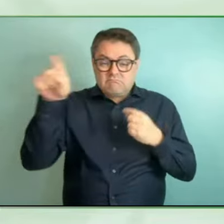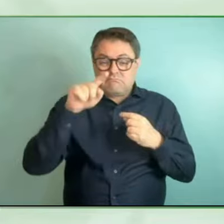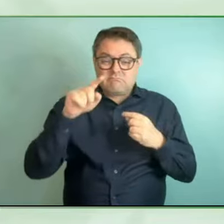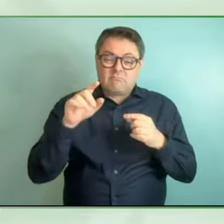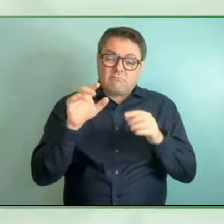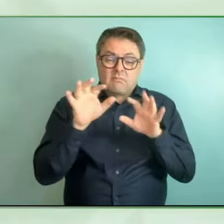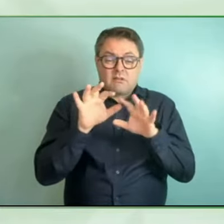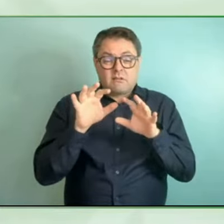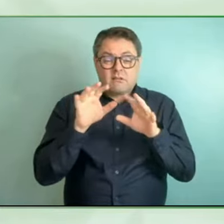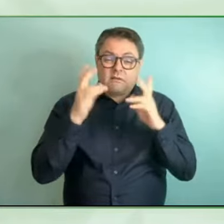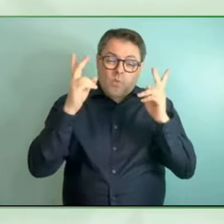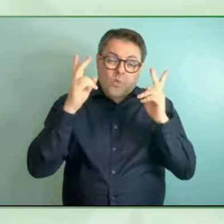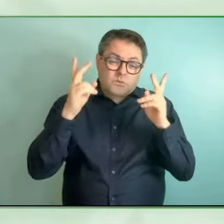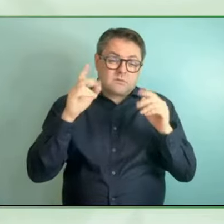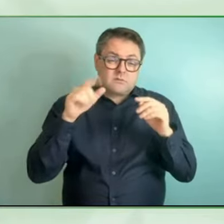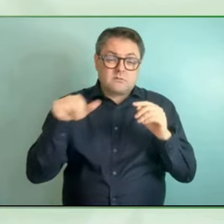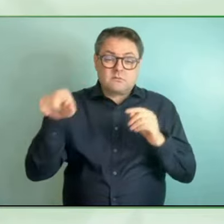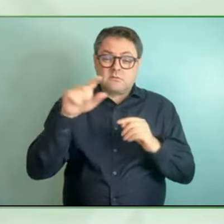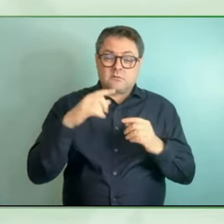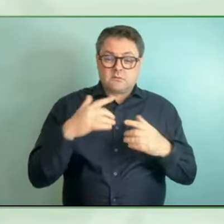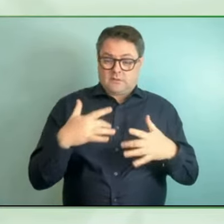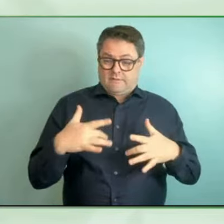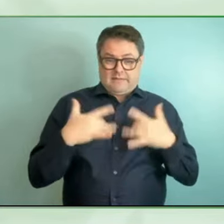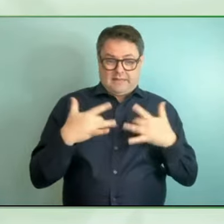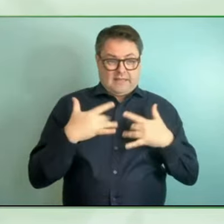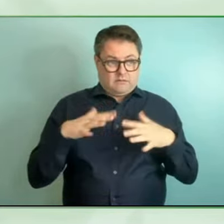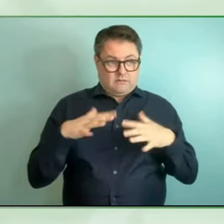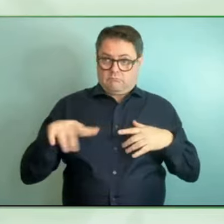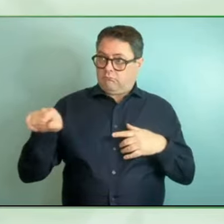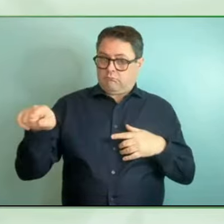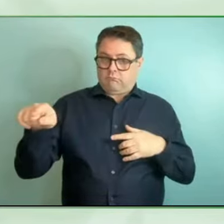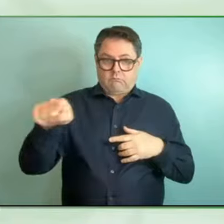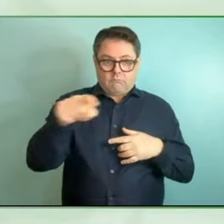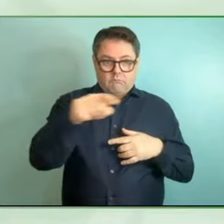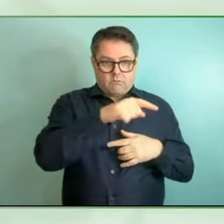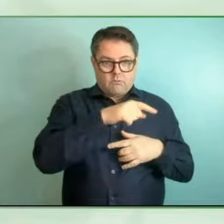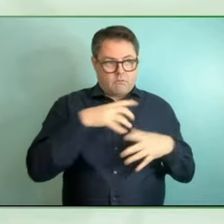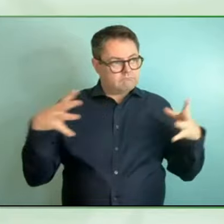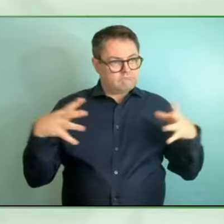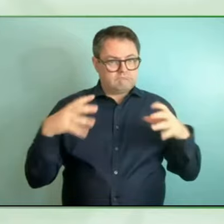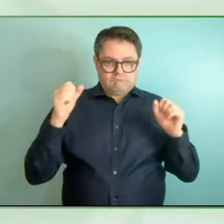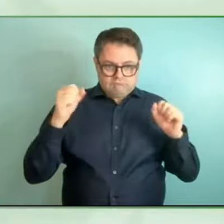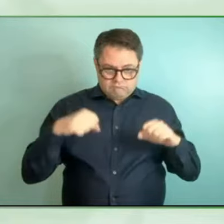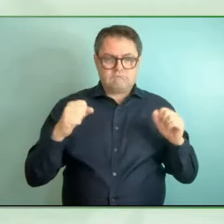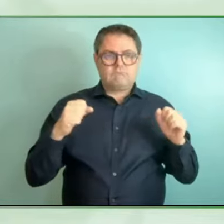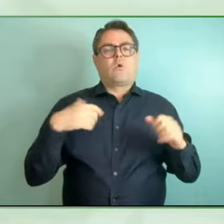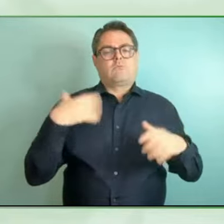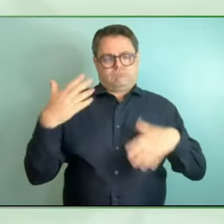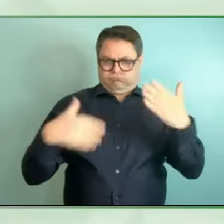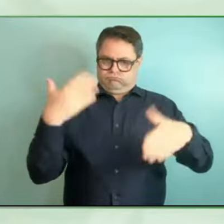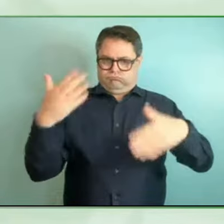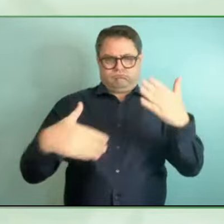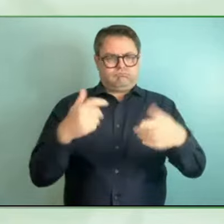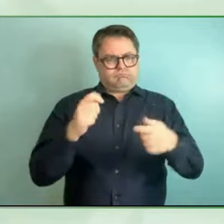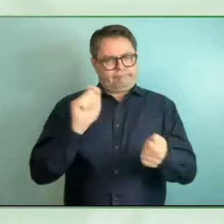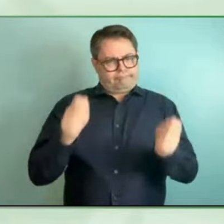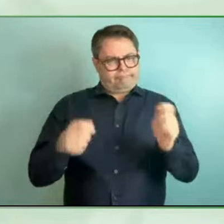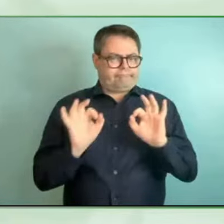feel that a big community of people support this idea. So that's why we really want, on one side,